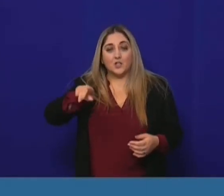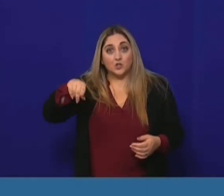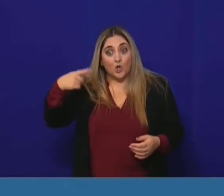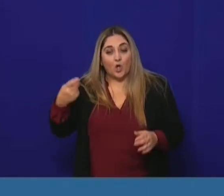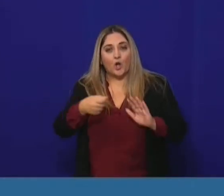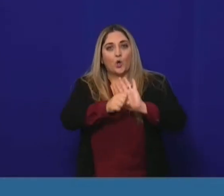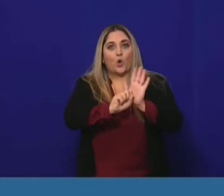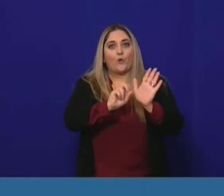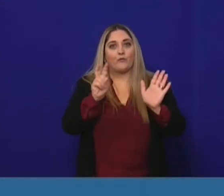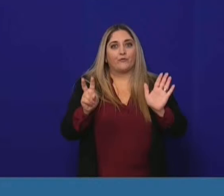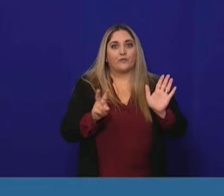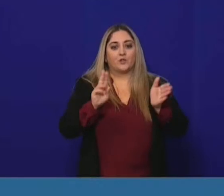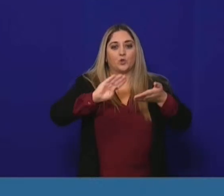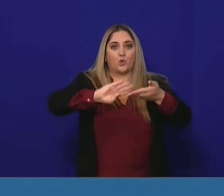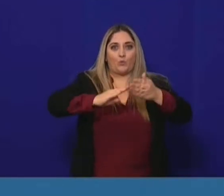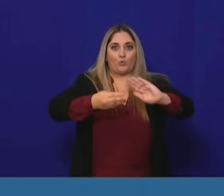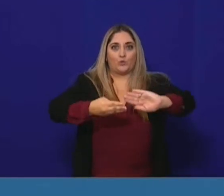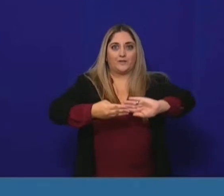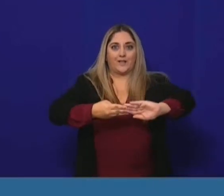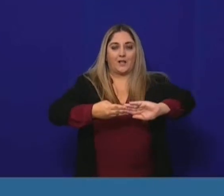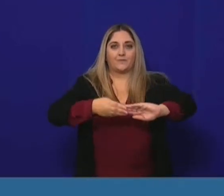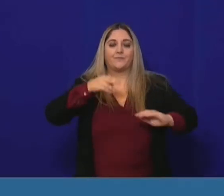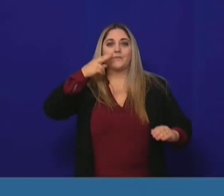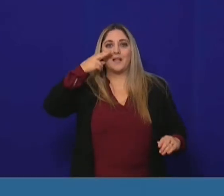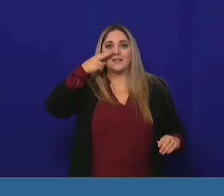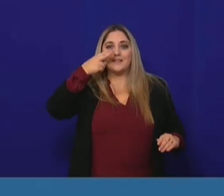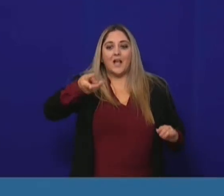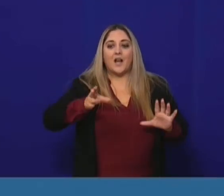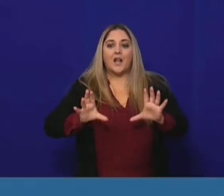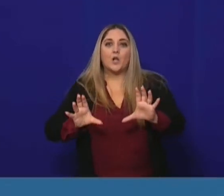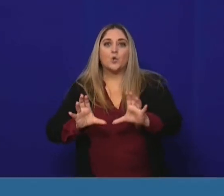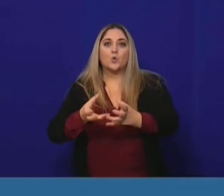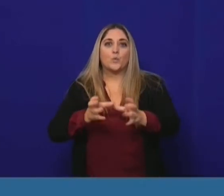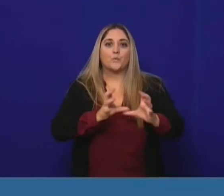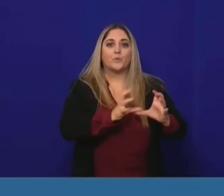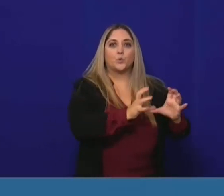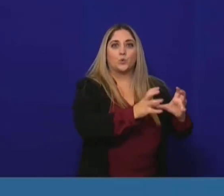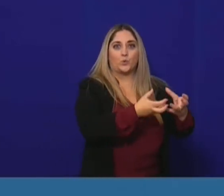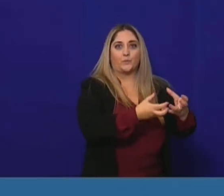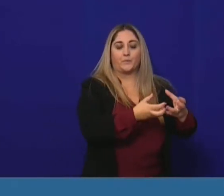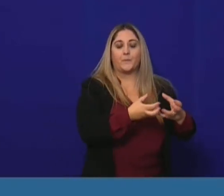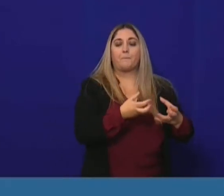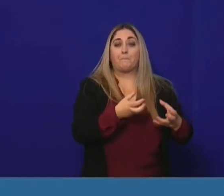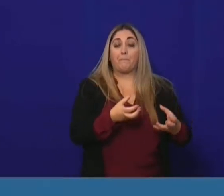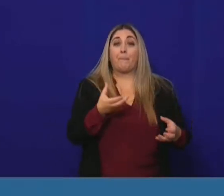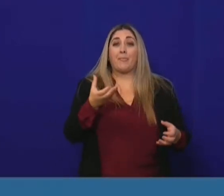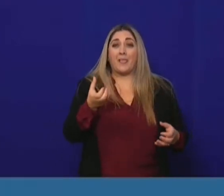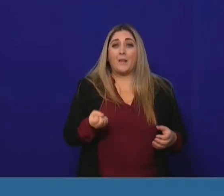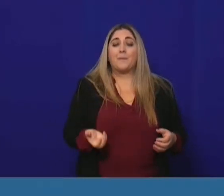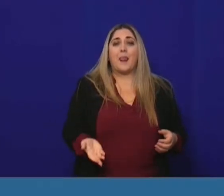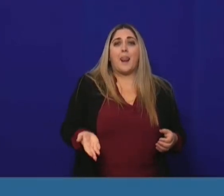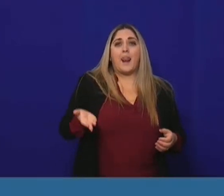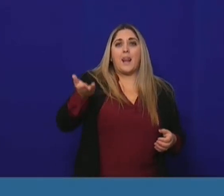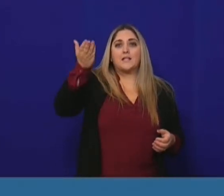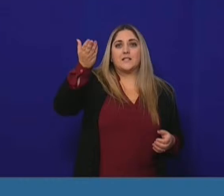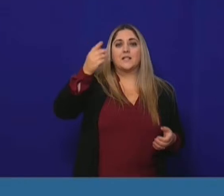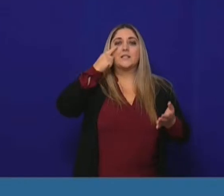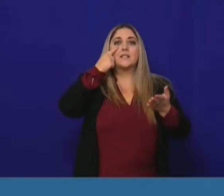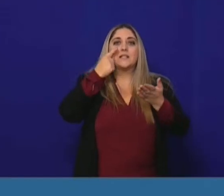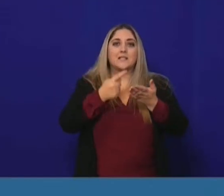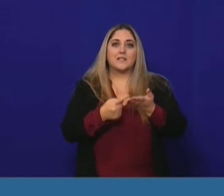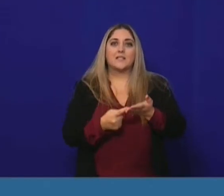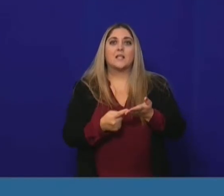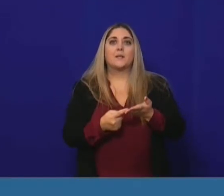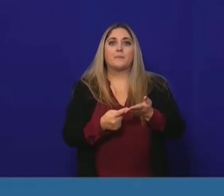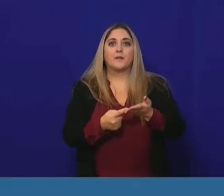speċjalment dawk li jkollna fil-komunità u anke jekk tħares lejn il-clusters qegħdin naraw li għandna predominanti il-każijiet